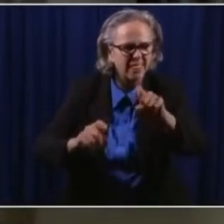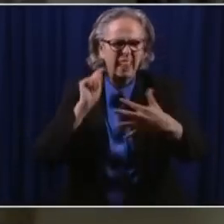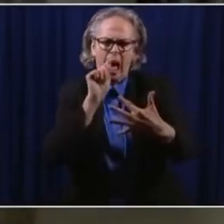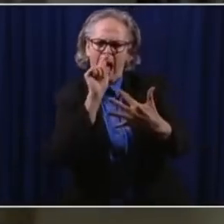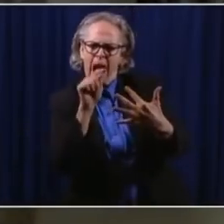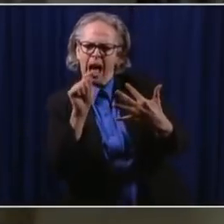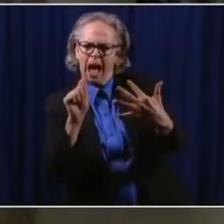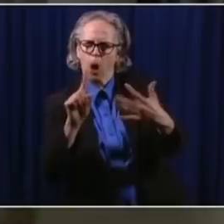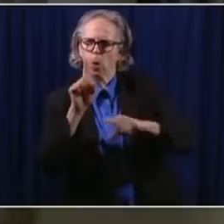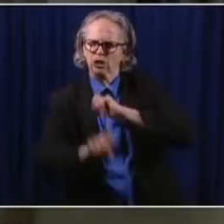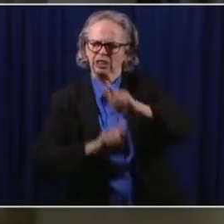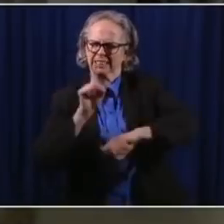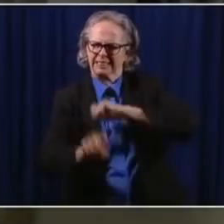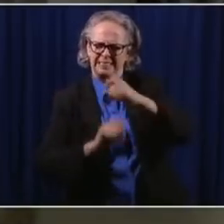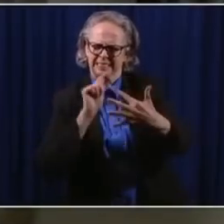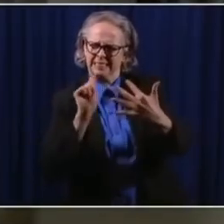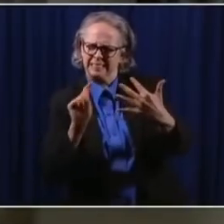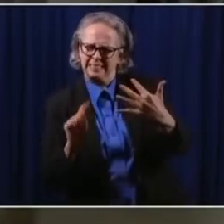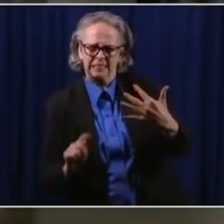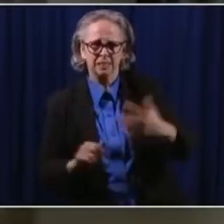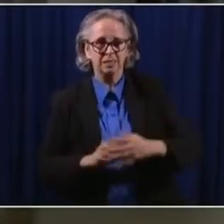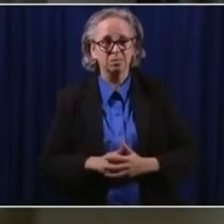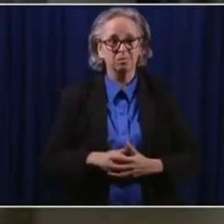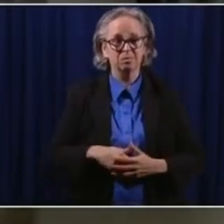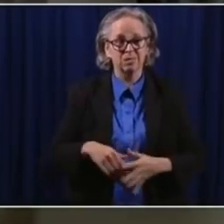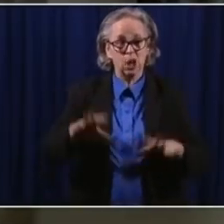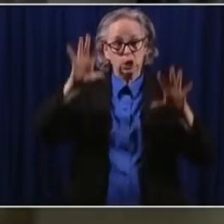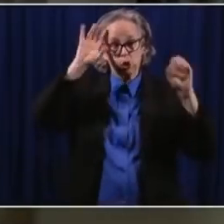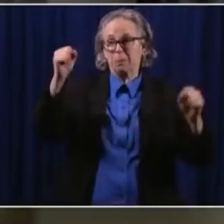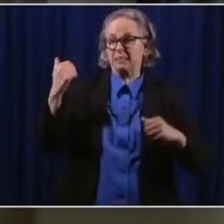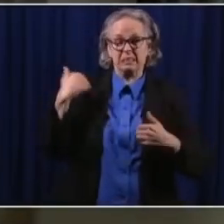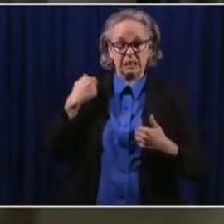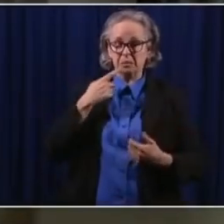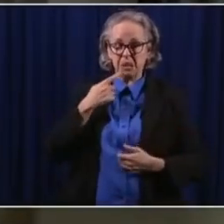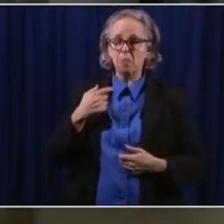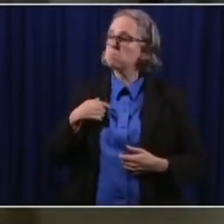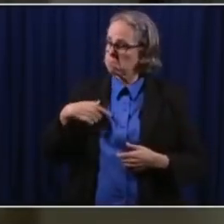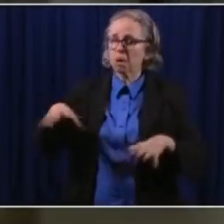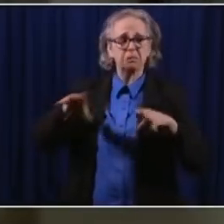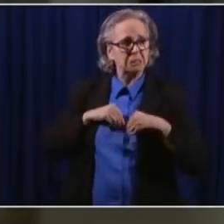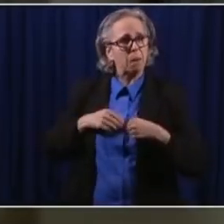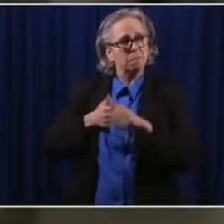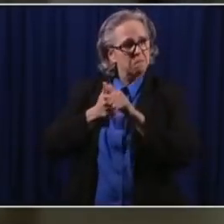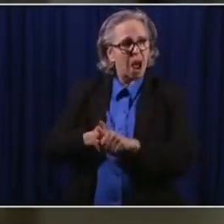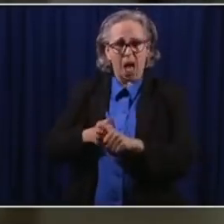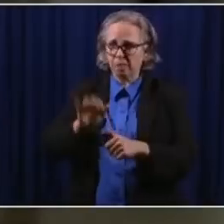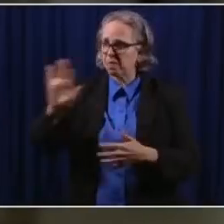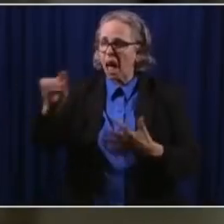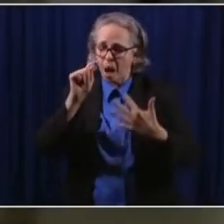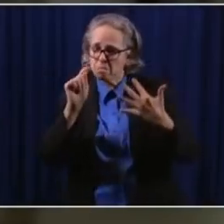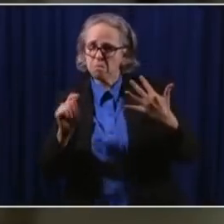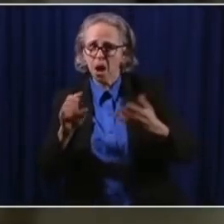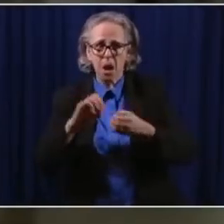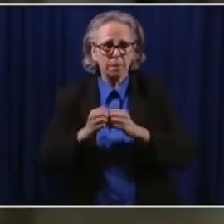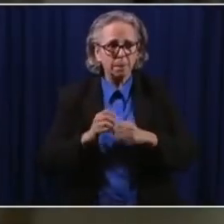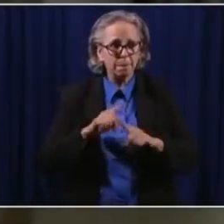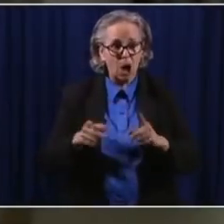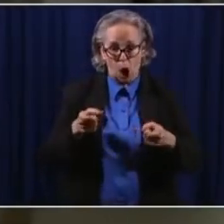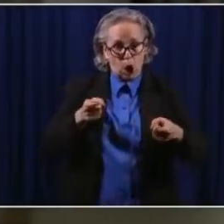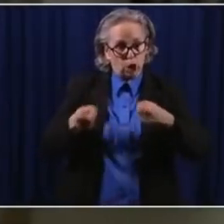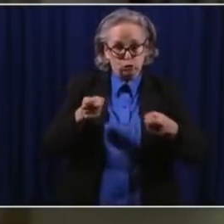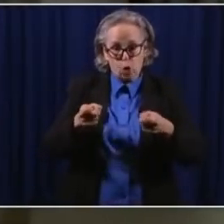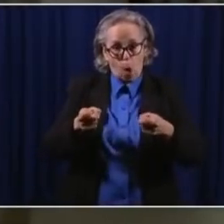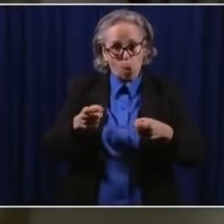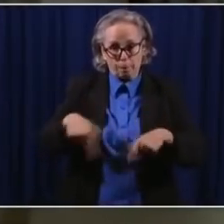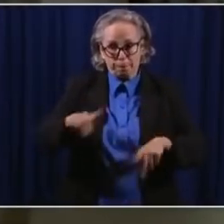this number, and we could keep them distanced, but we really can't control the crowd. And so, you have to kind